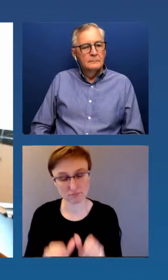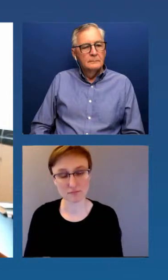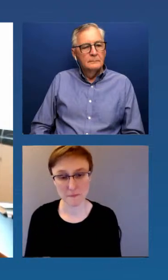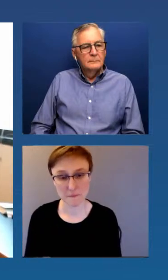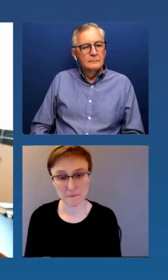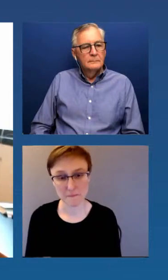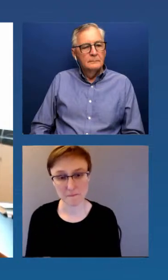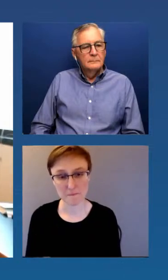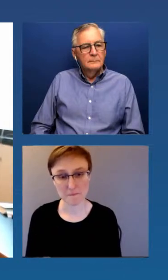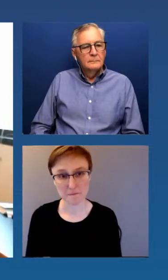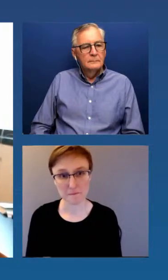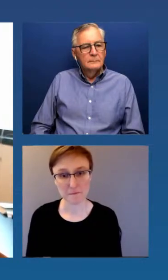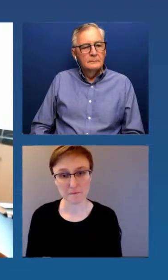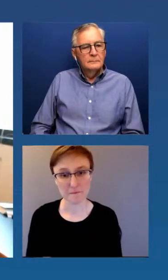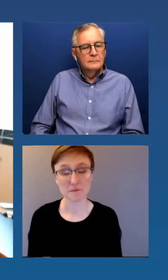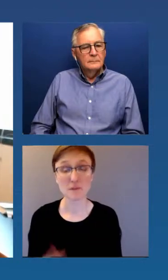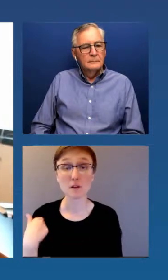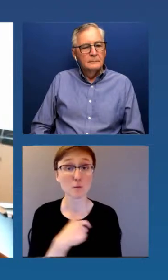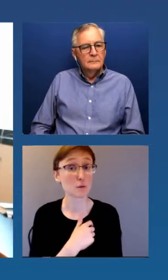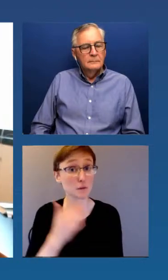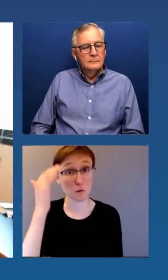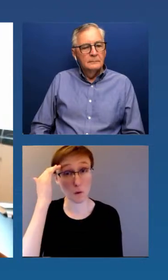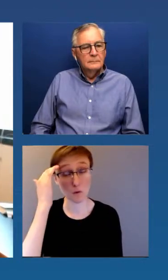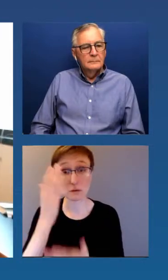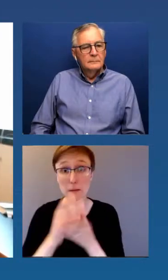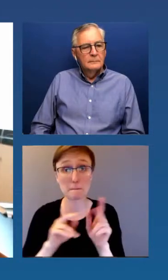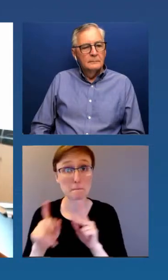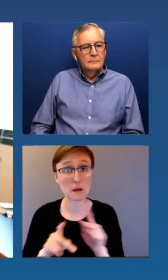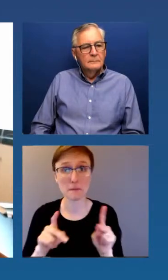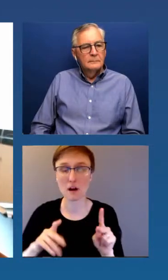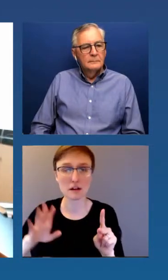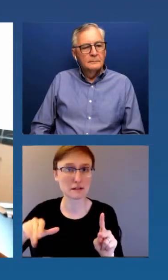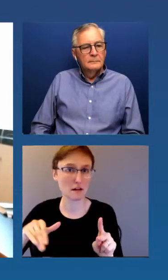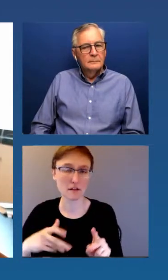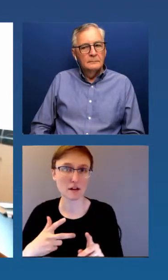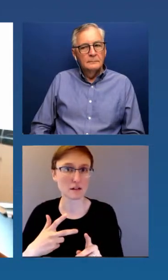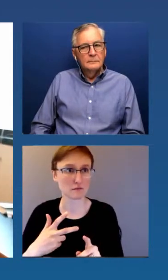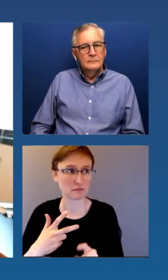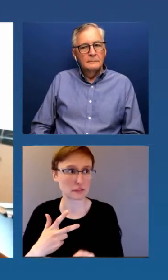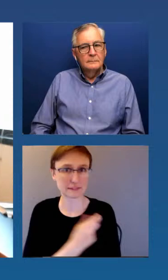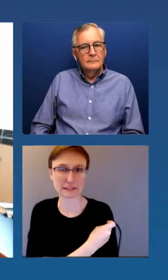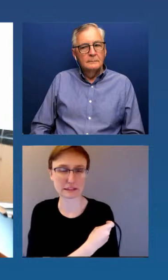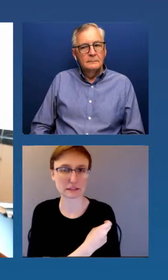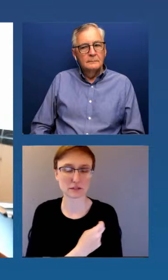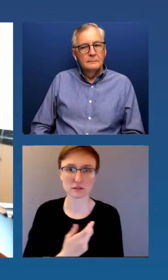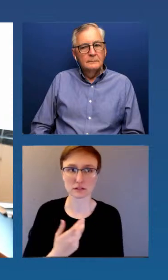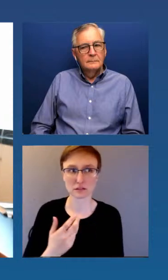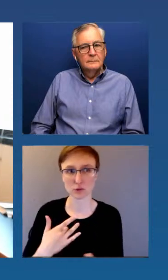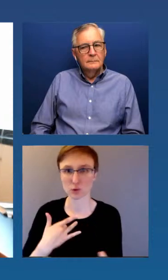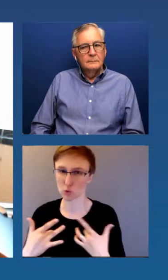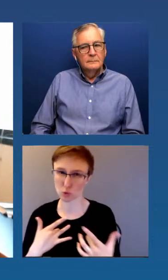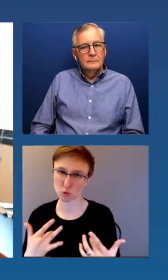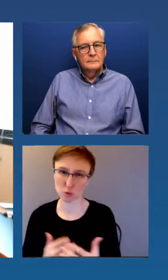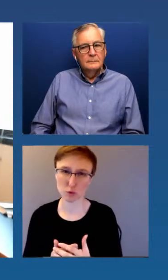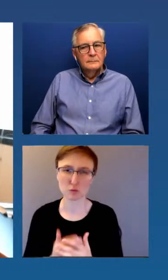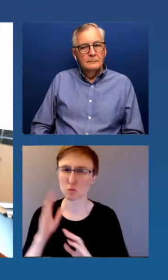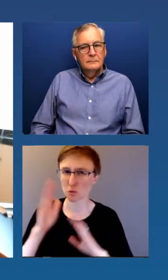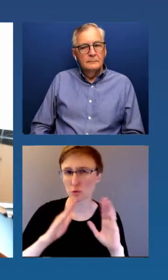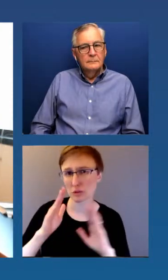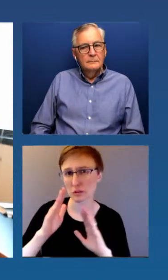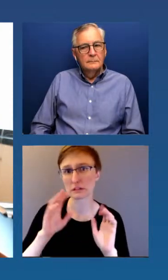that there are people who haven't accessed the vaccine yet because they're worried, or they're worried about the vaccine themselves or the side